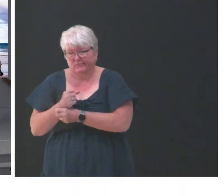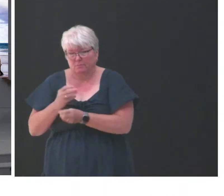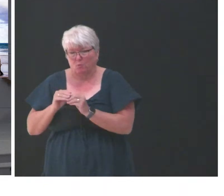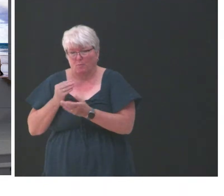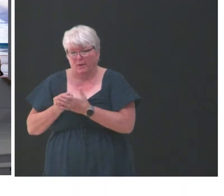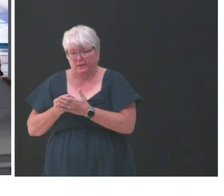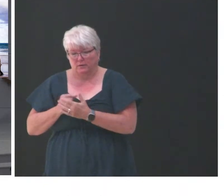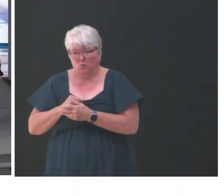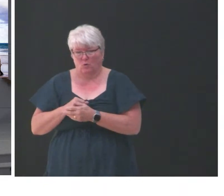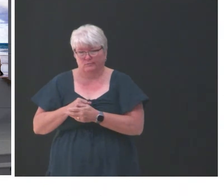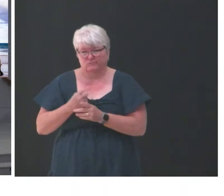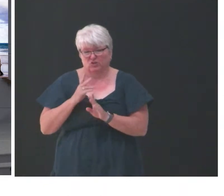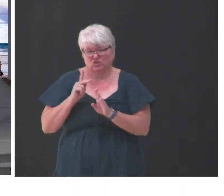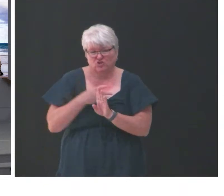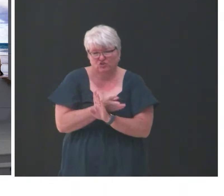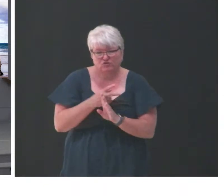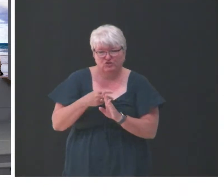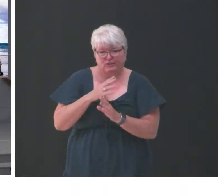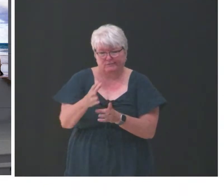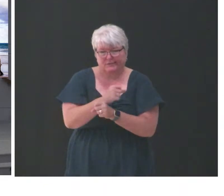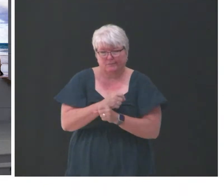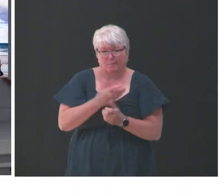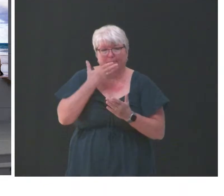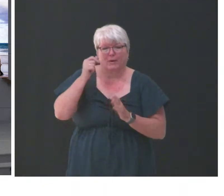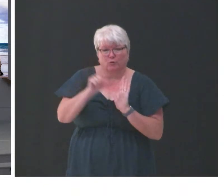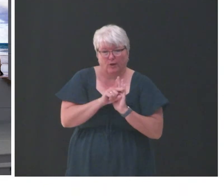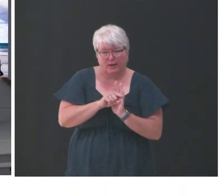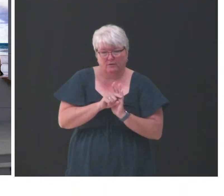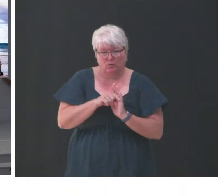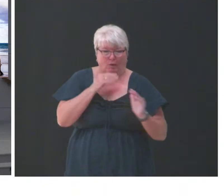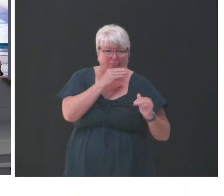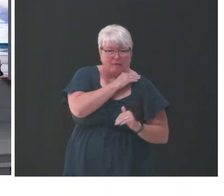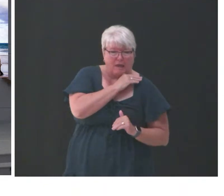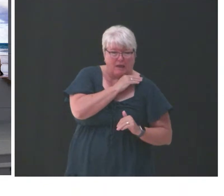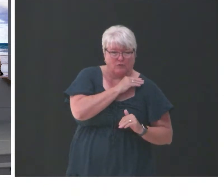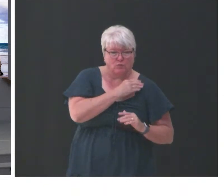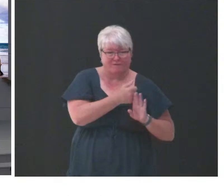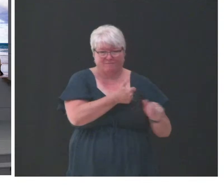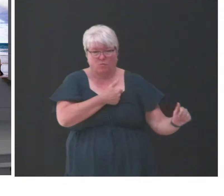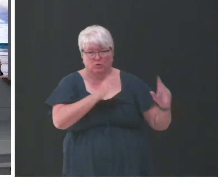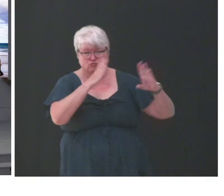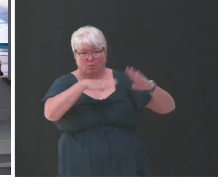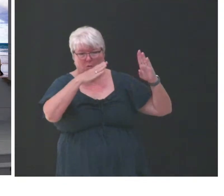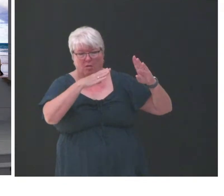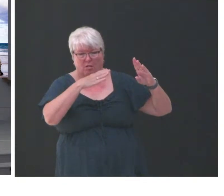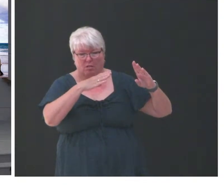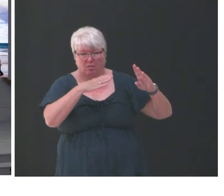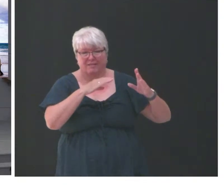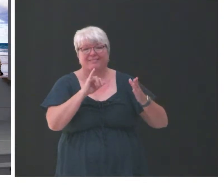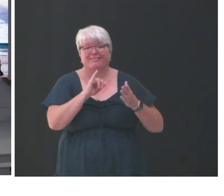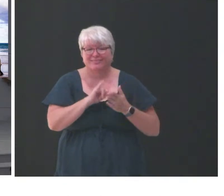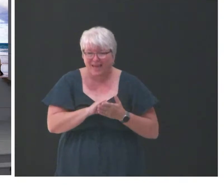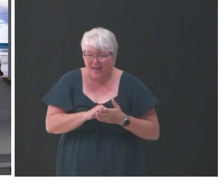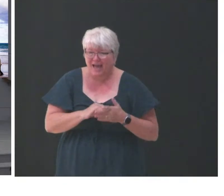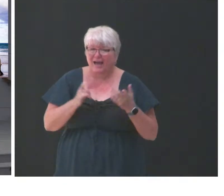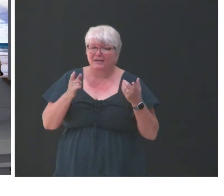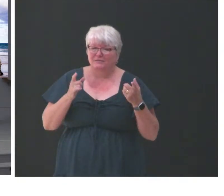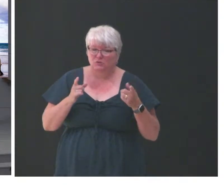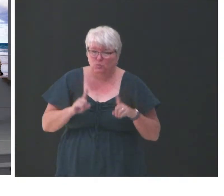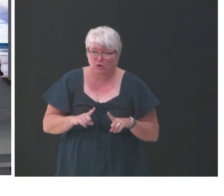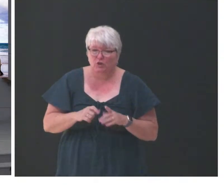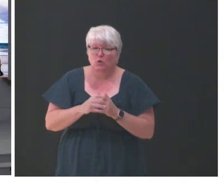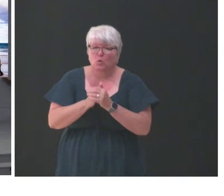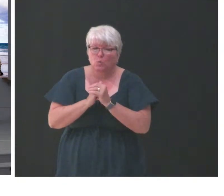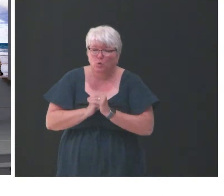grade. Or you could be dishonest and keep yourself out of trouble. That's when